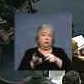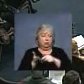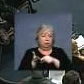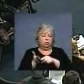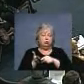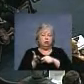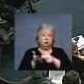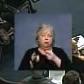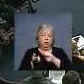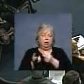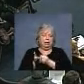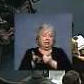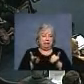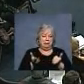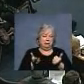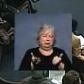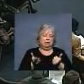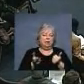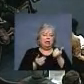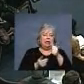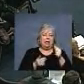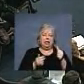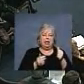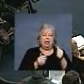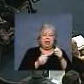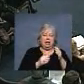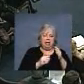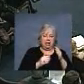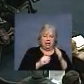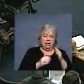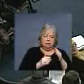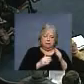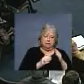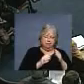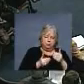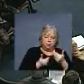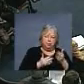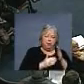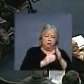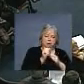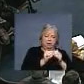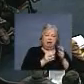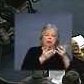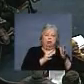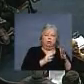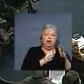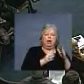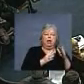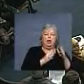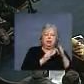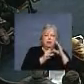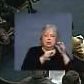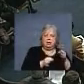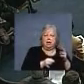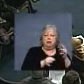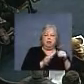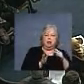rather, any developments that have been through the Planning Commission. Do you have any cards on this, Mayor?